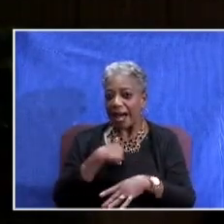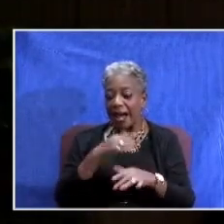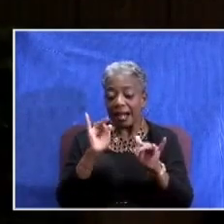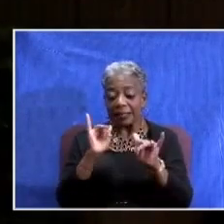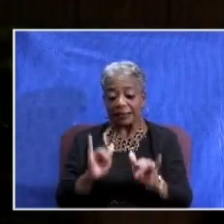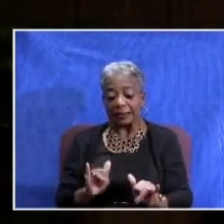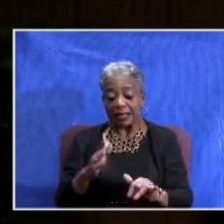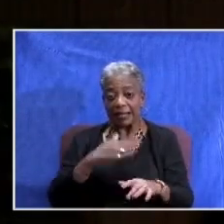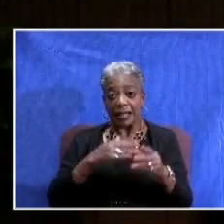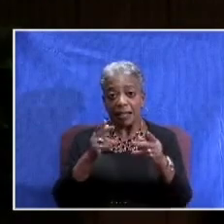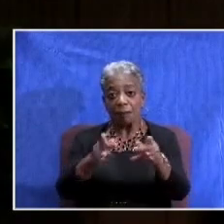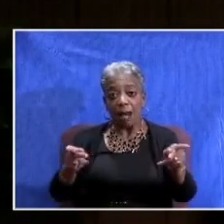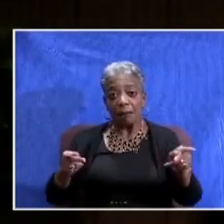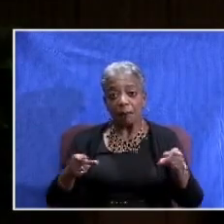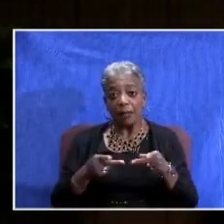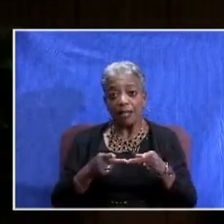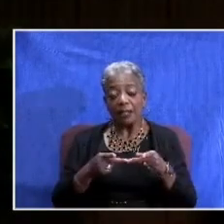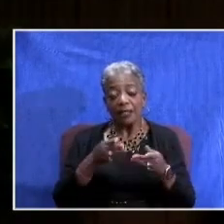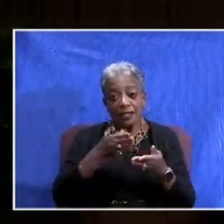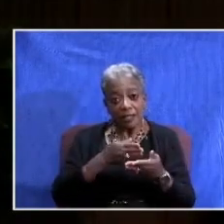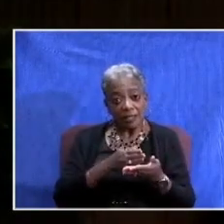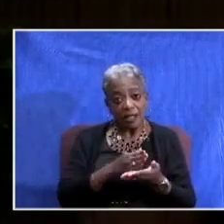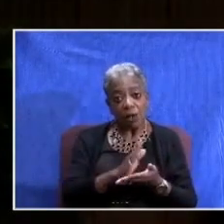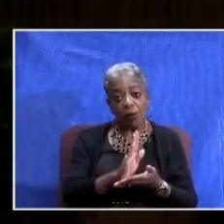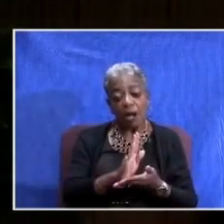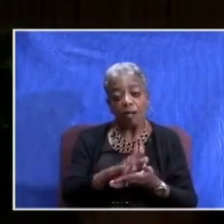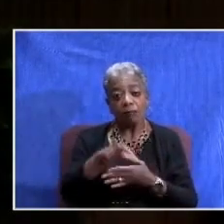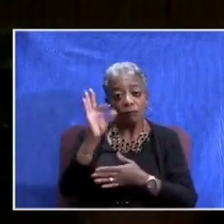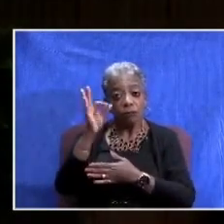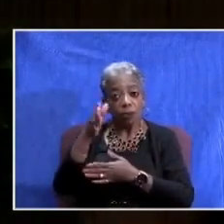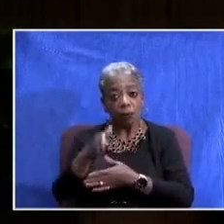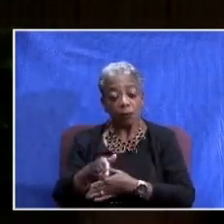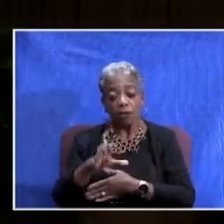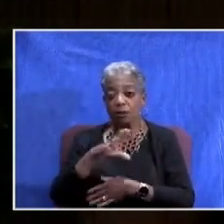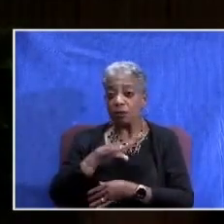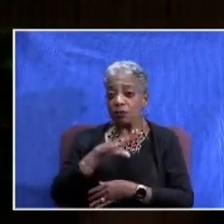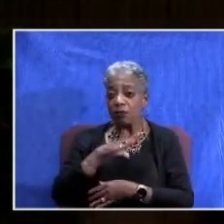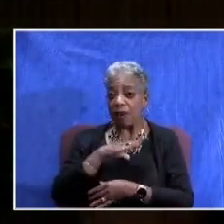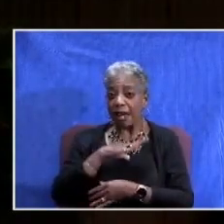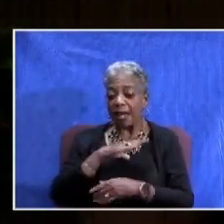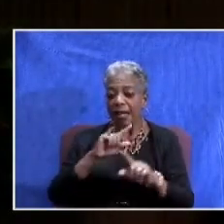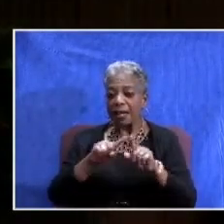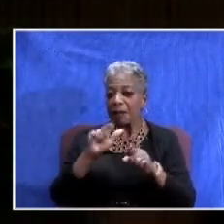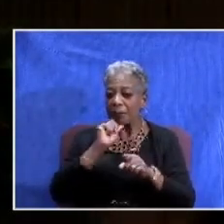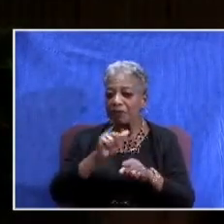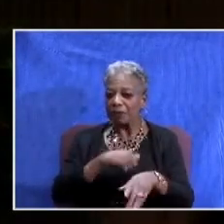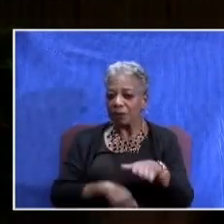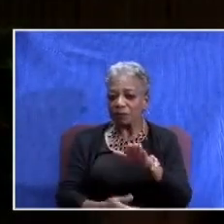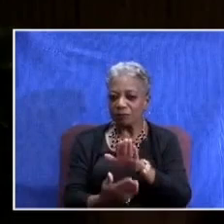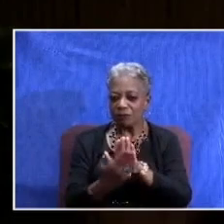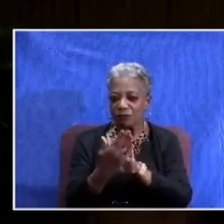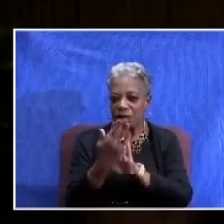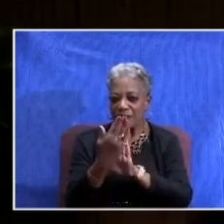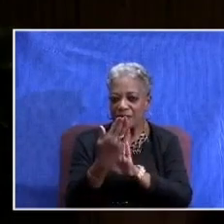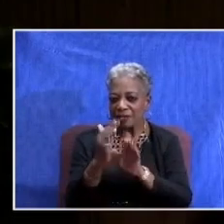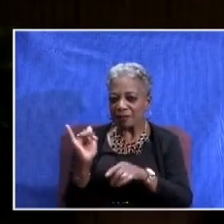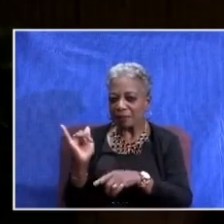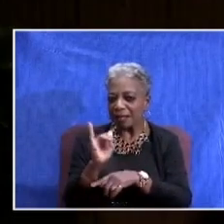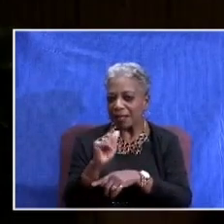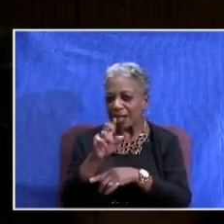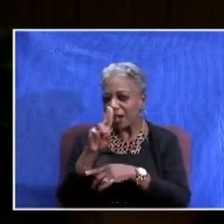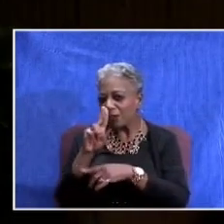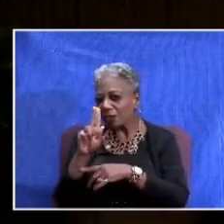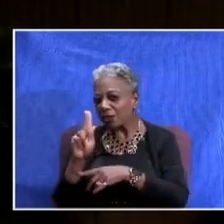Now, you're all right now just being a preacher in the West Louisville, but don't come up here competing with me like U of L or UK